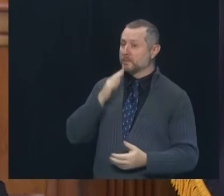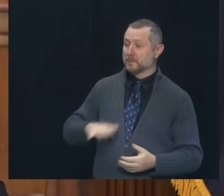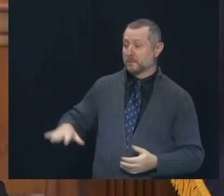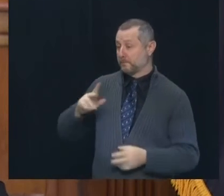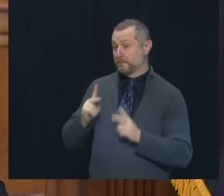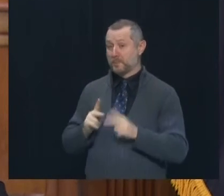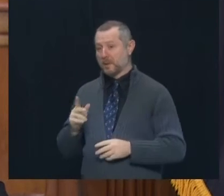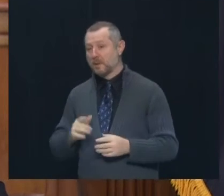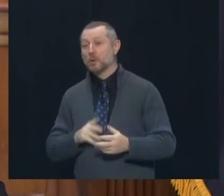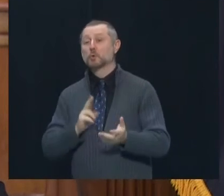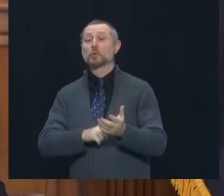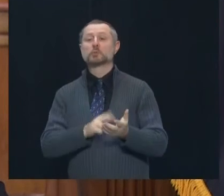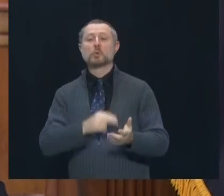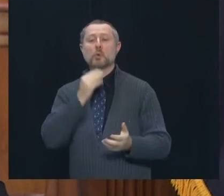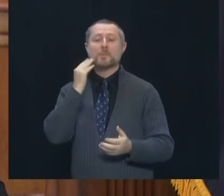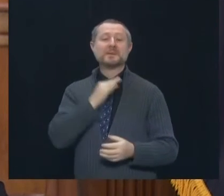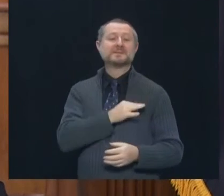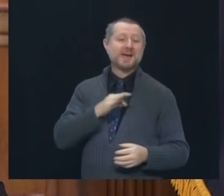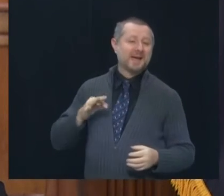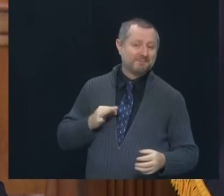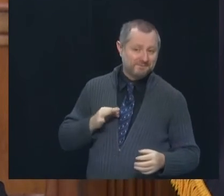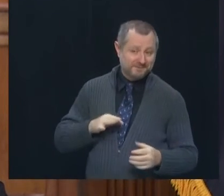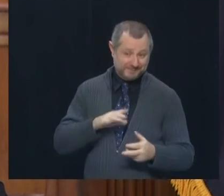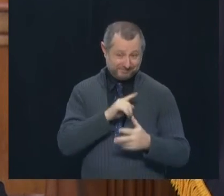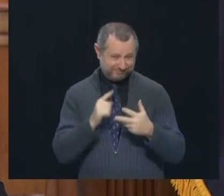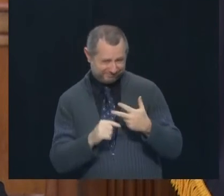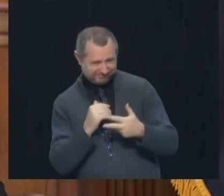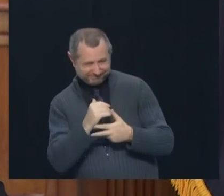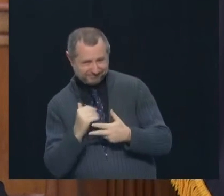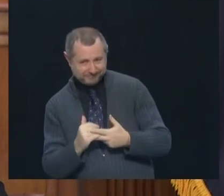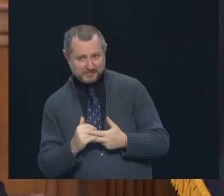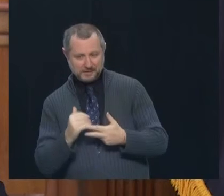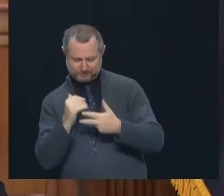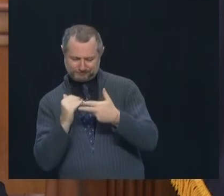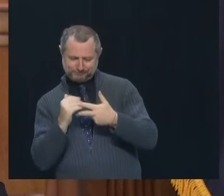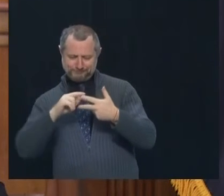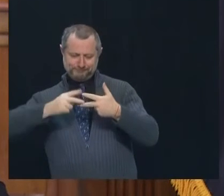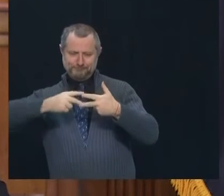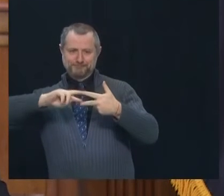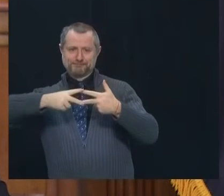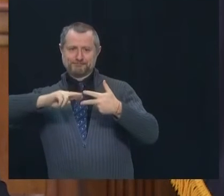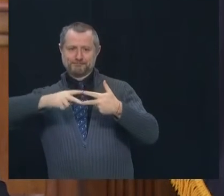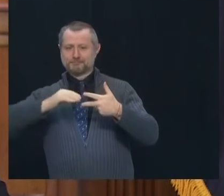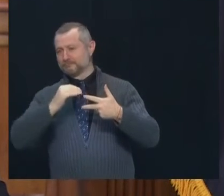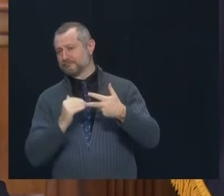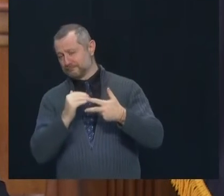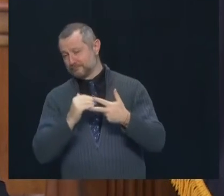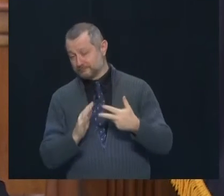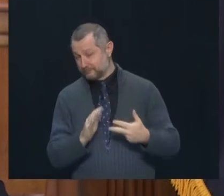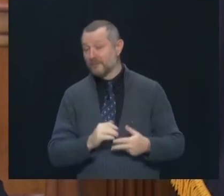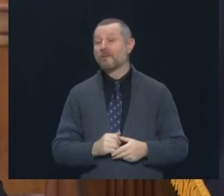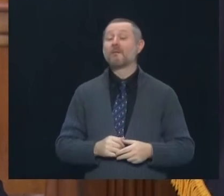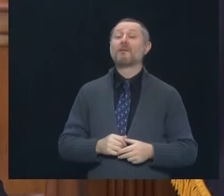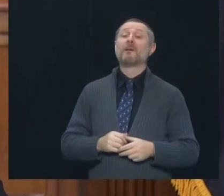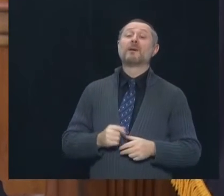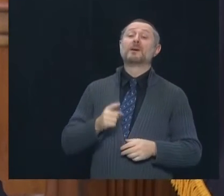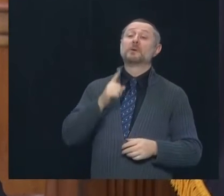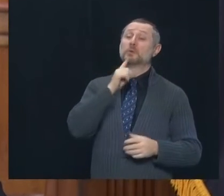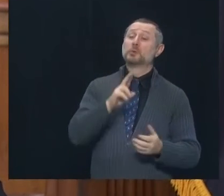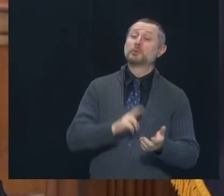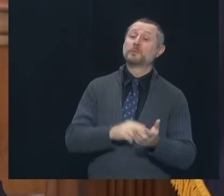nursing home staff, right, which is at the top of the first tranche. Nursing home residents, we say are how